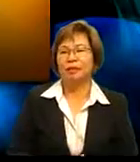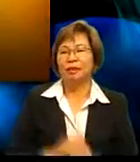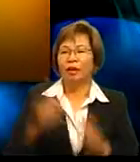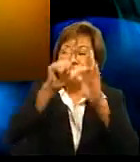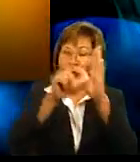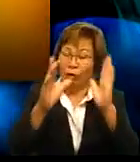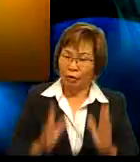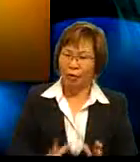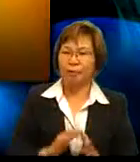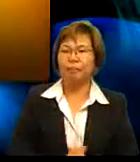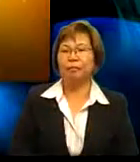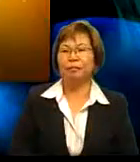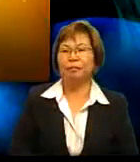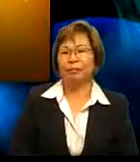lawyer,